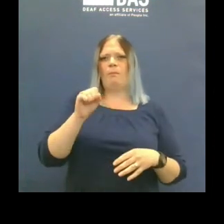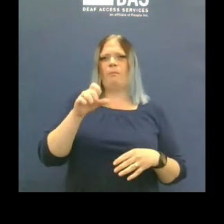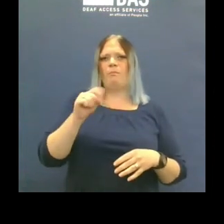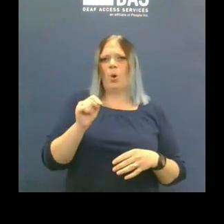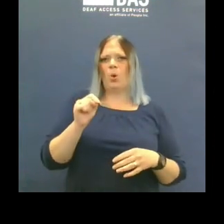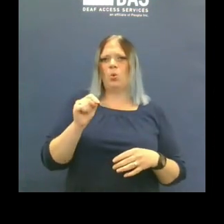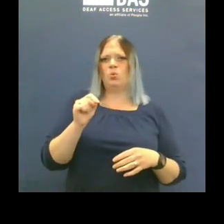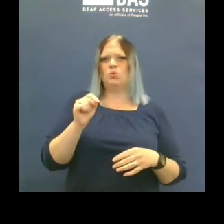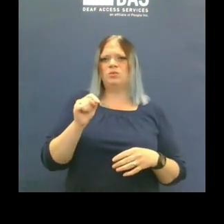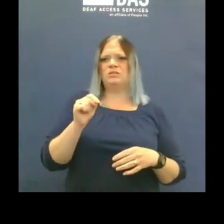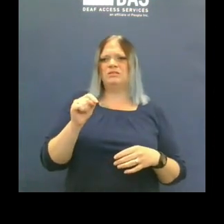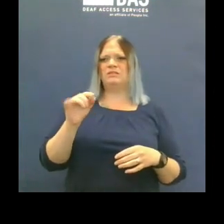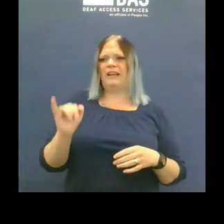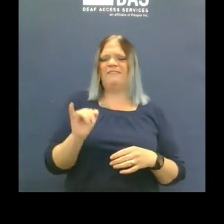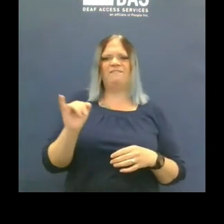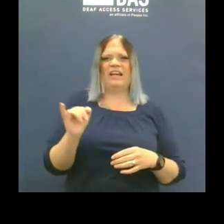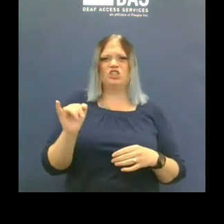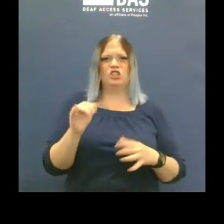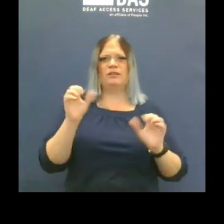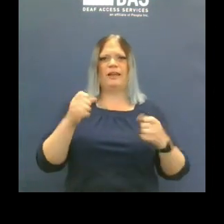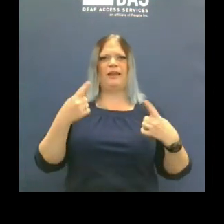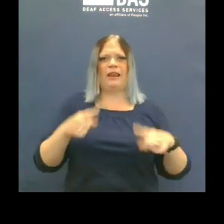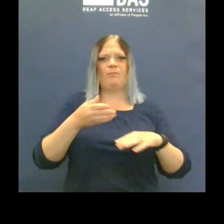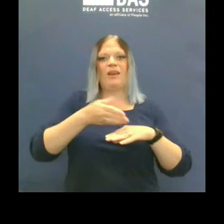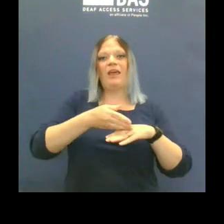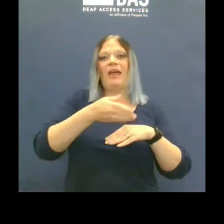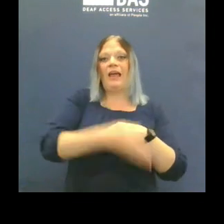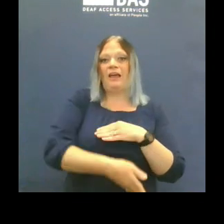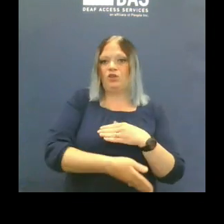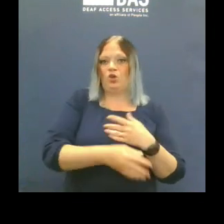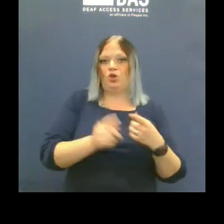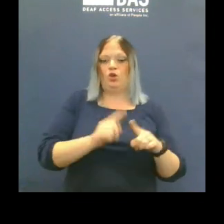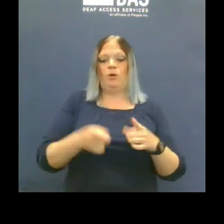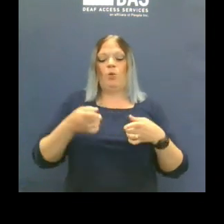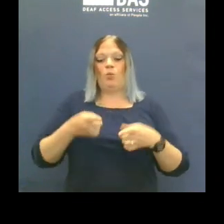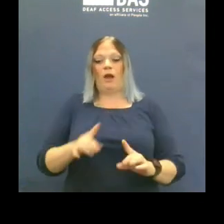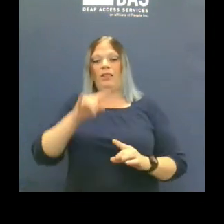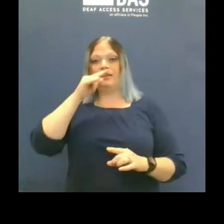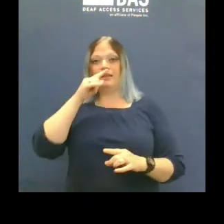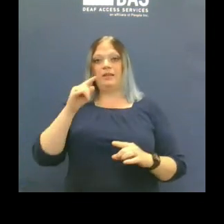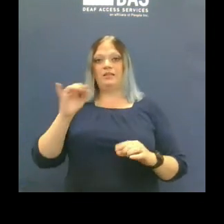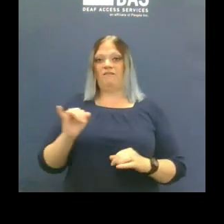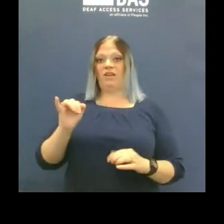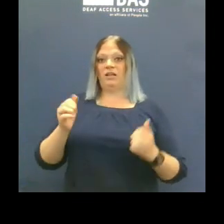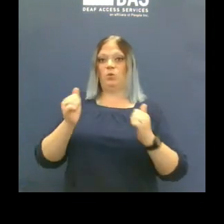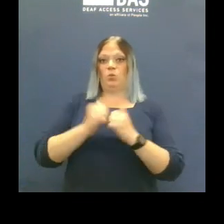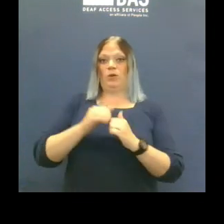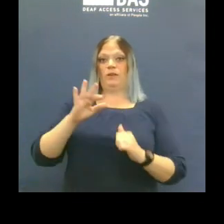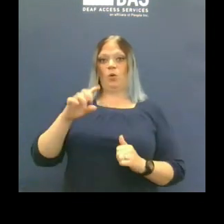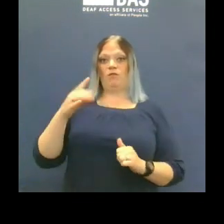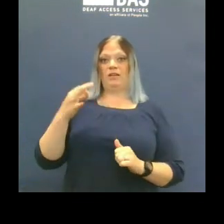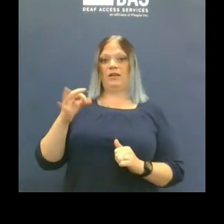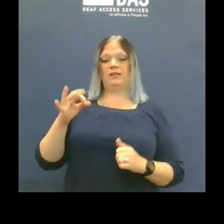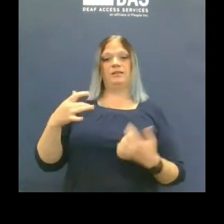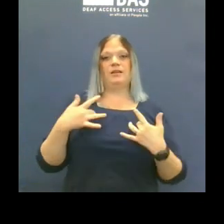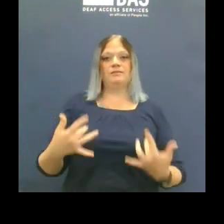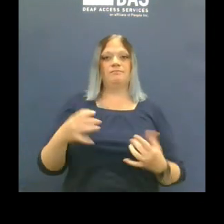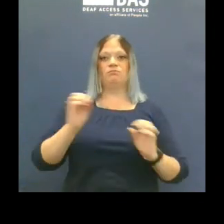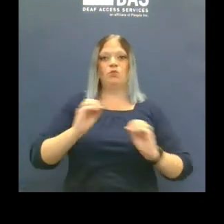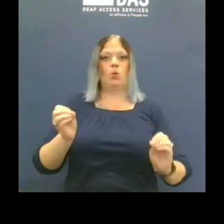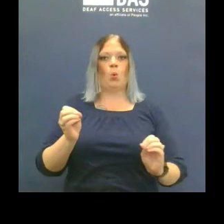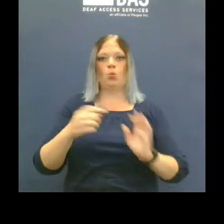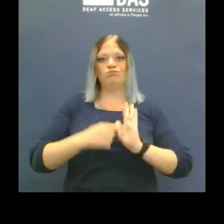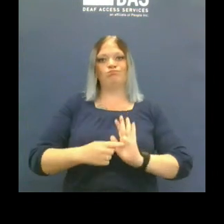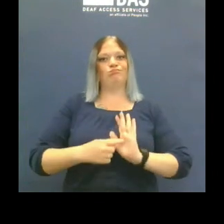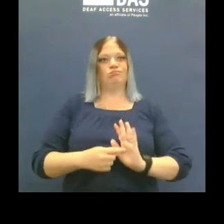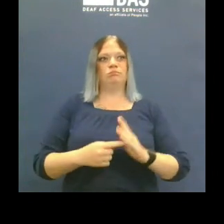inflammatory infection that can happen after COVID-19. But while the kids are infected with COVID-19, usually they don't have symptoms,